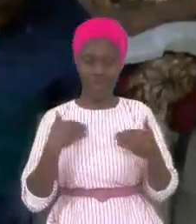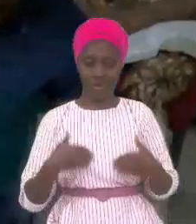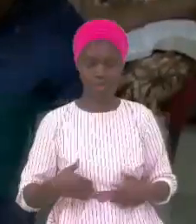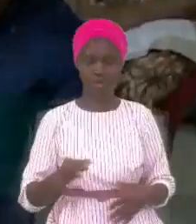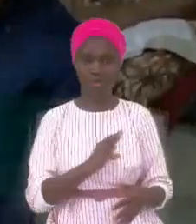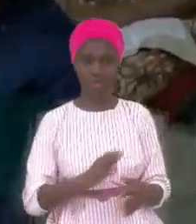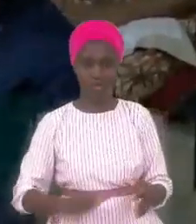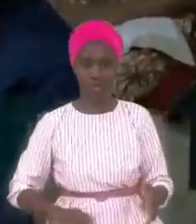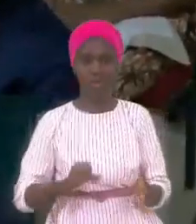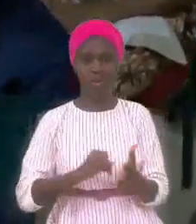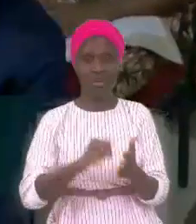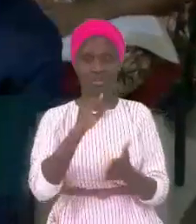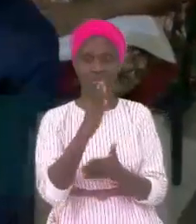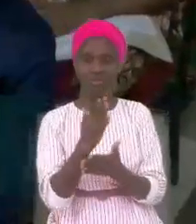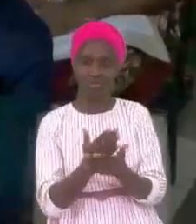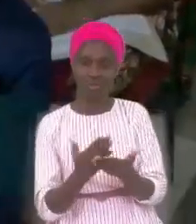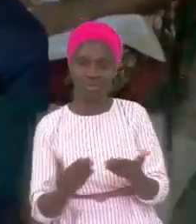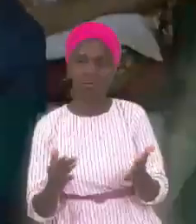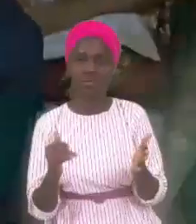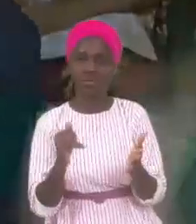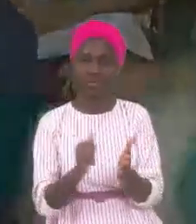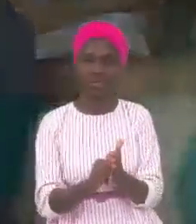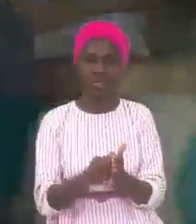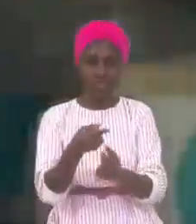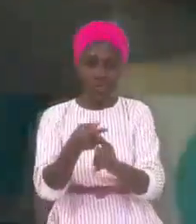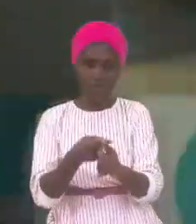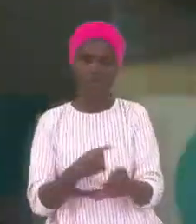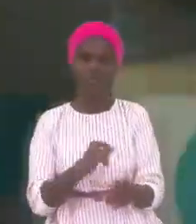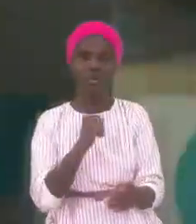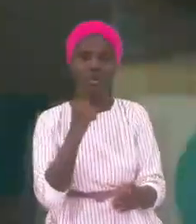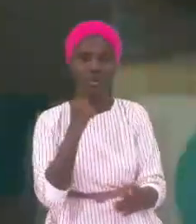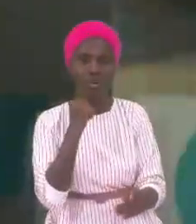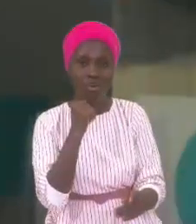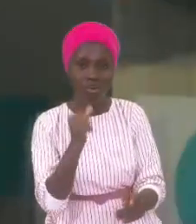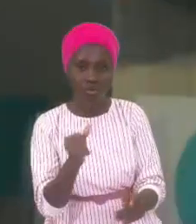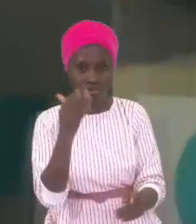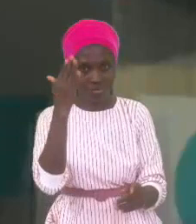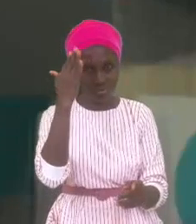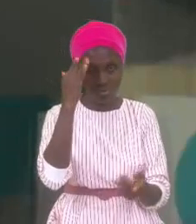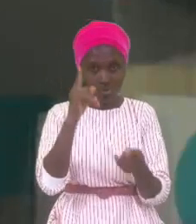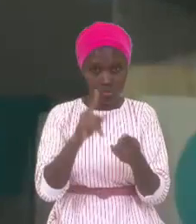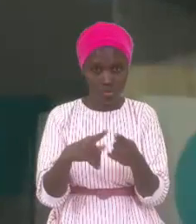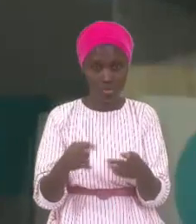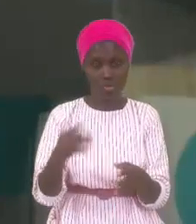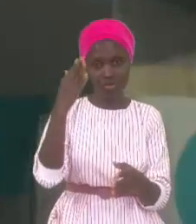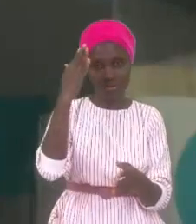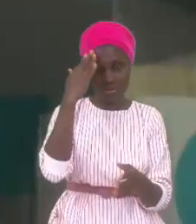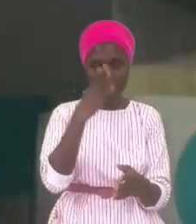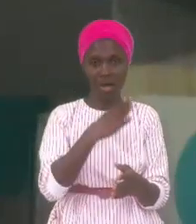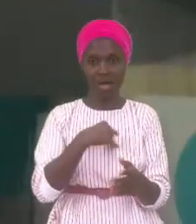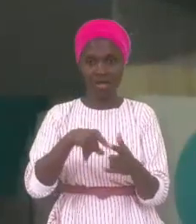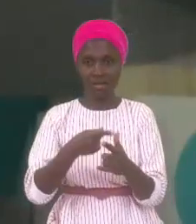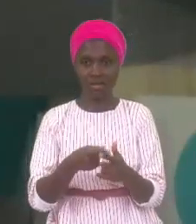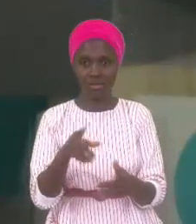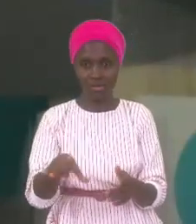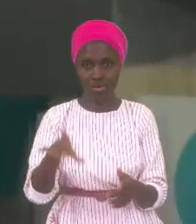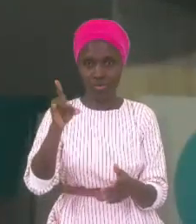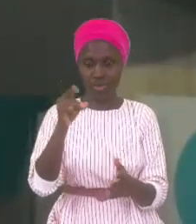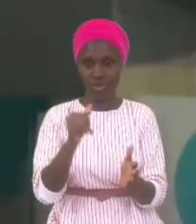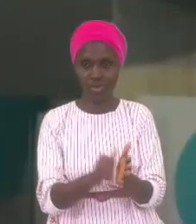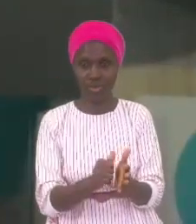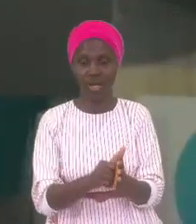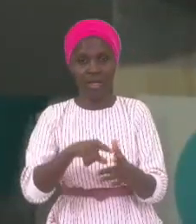from the known to the unknown. And then we pick up this word and pick up that entity, and then we